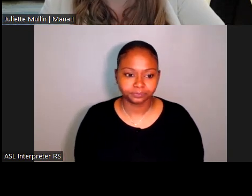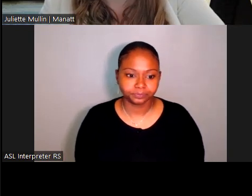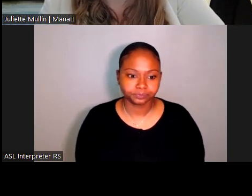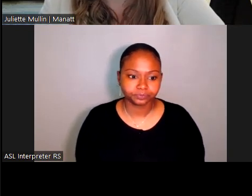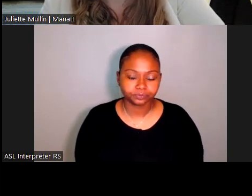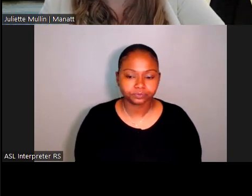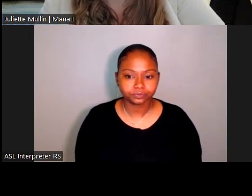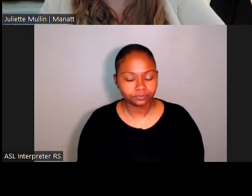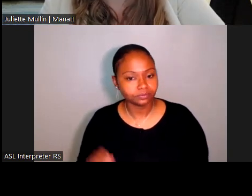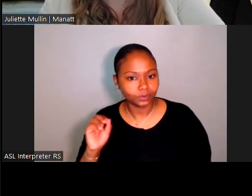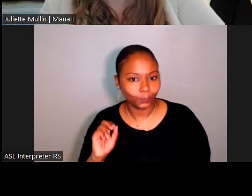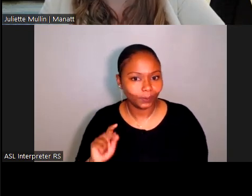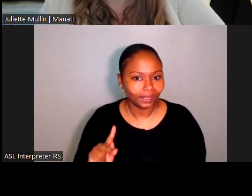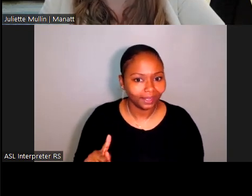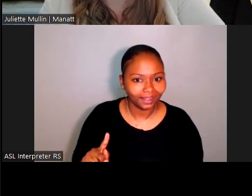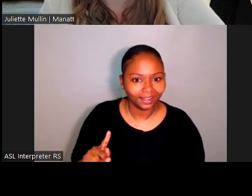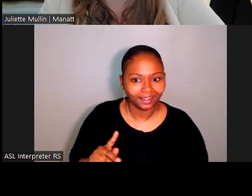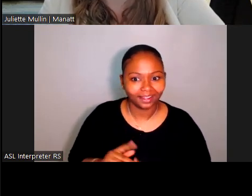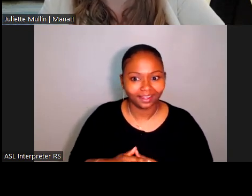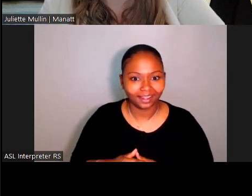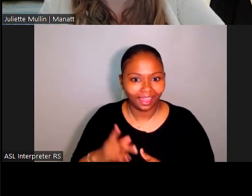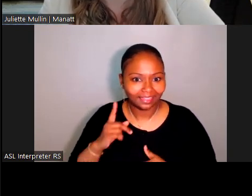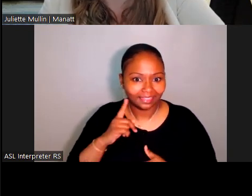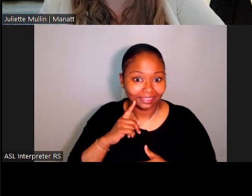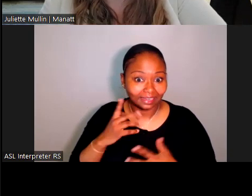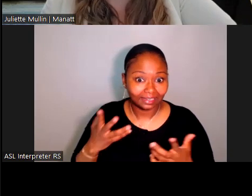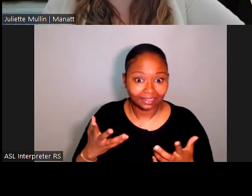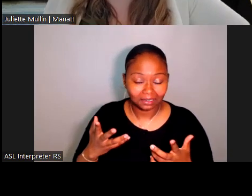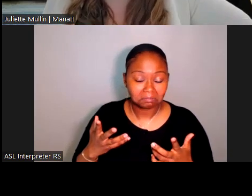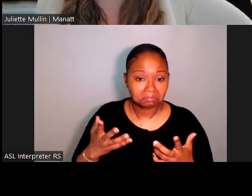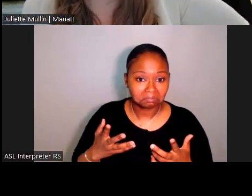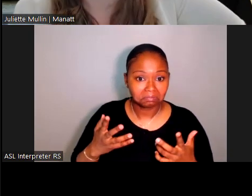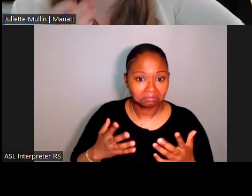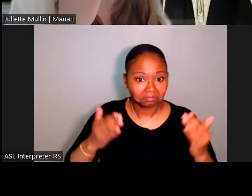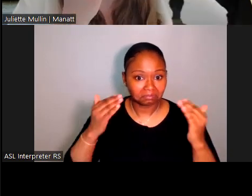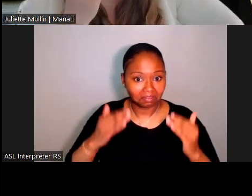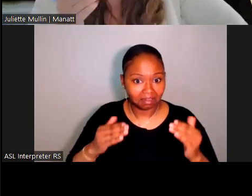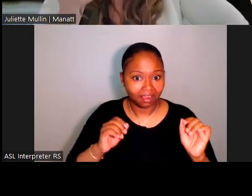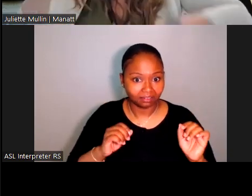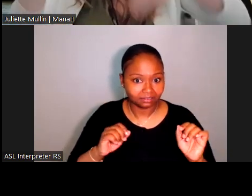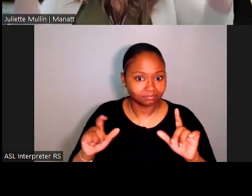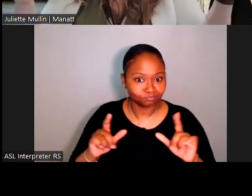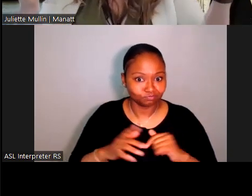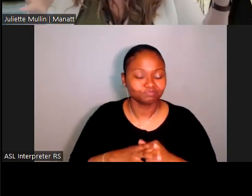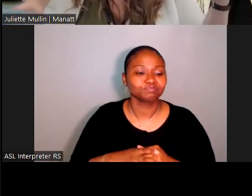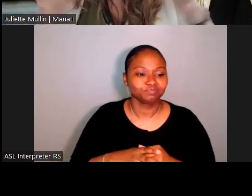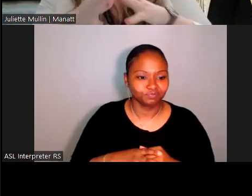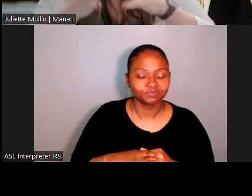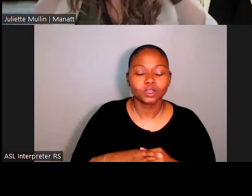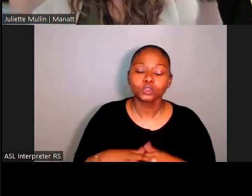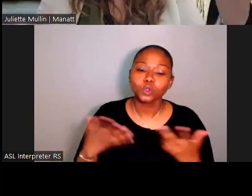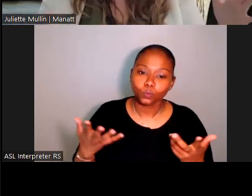All right. I think with that, we can move into the next section. So we've just talked